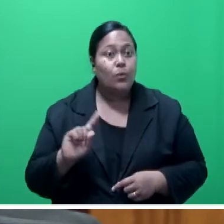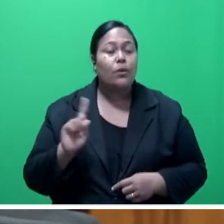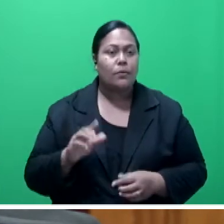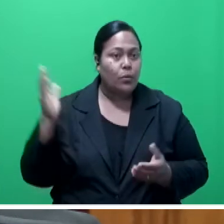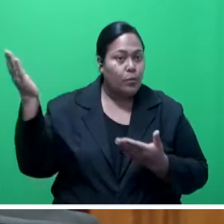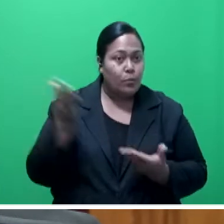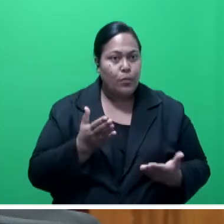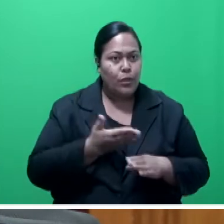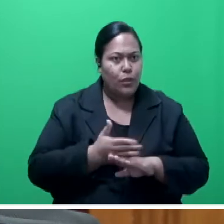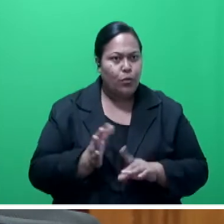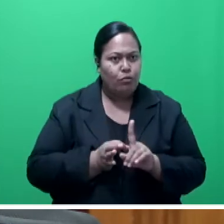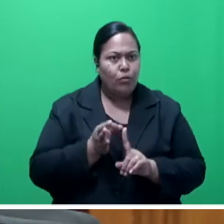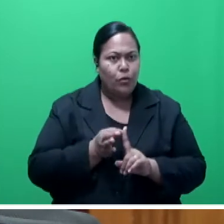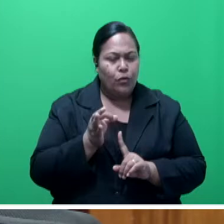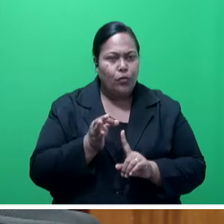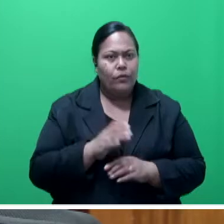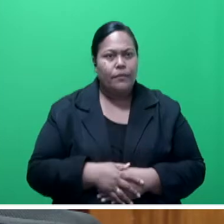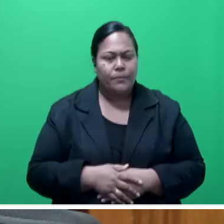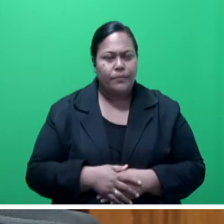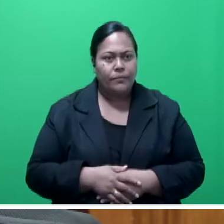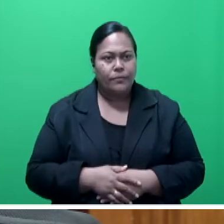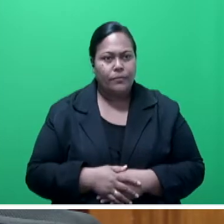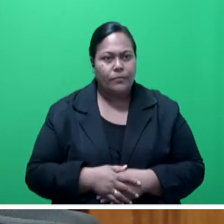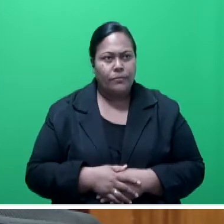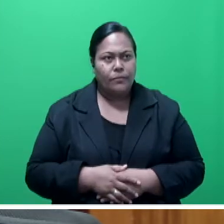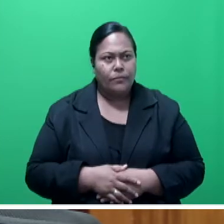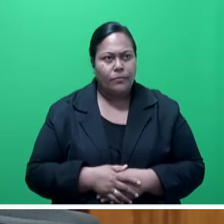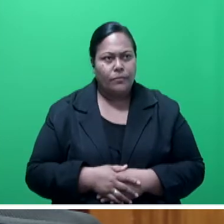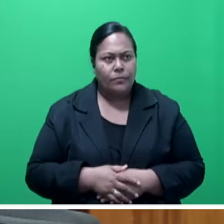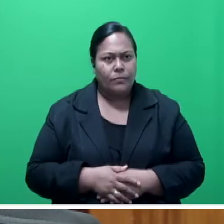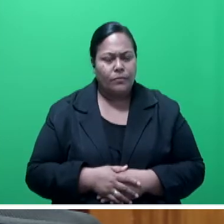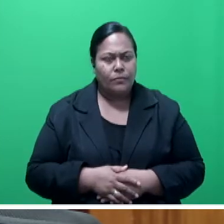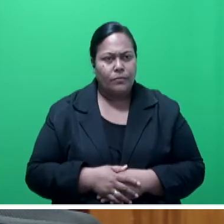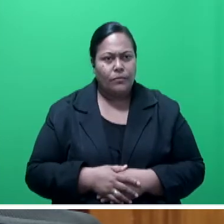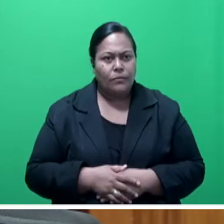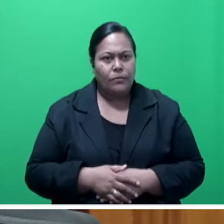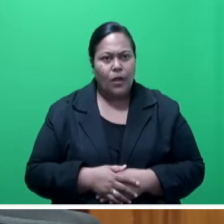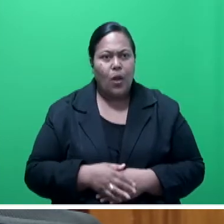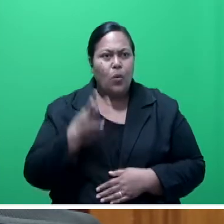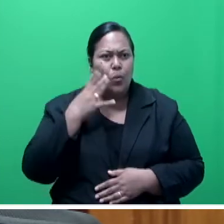in new, improved genetic material. Breeding of livestock takes years.